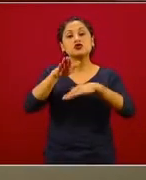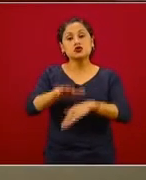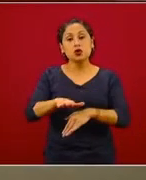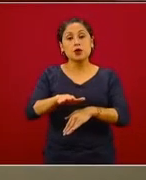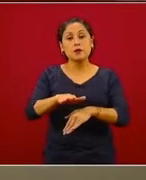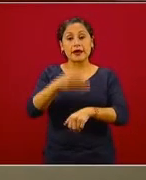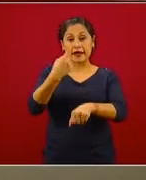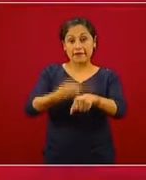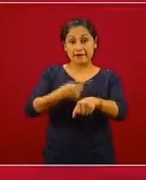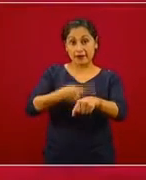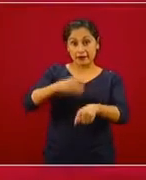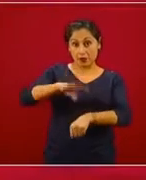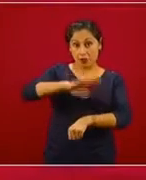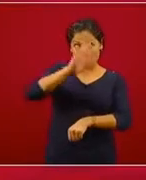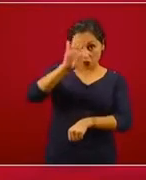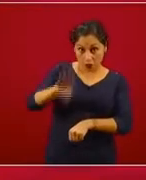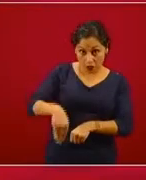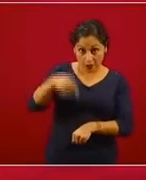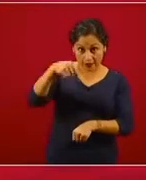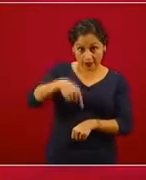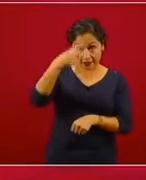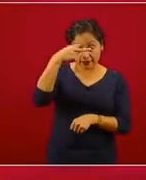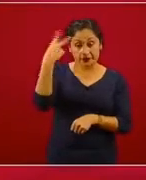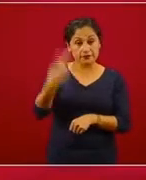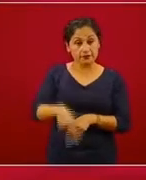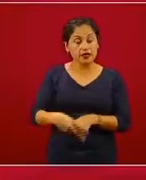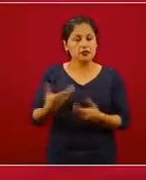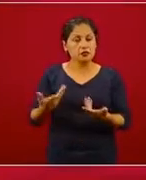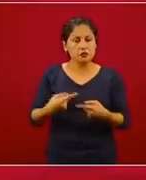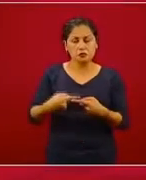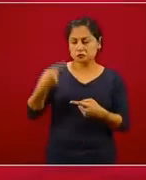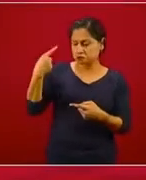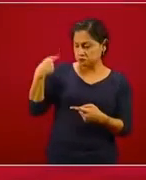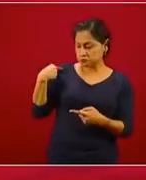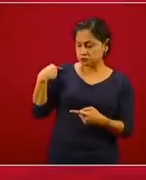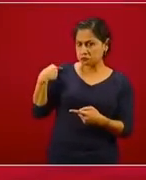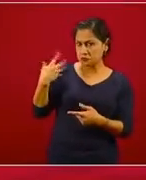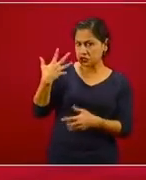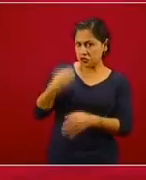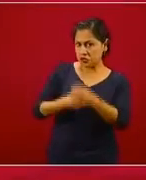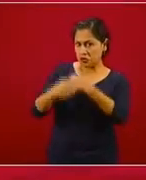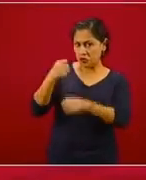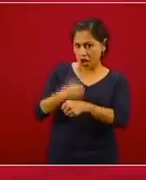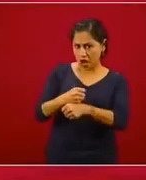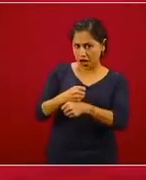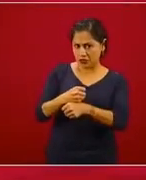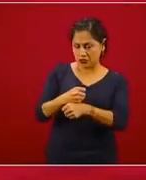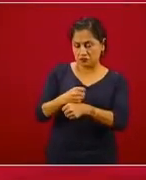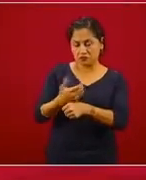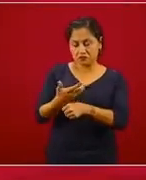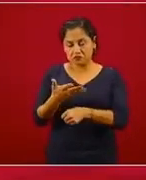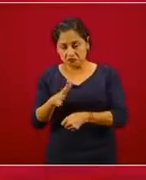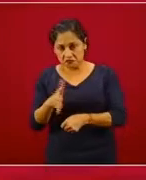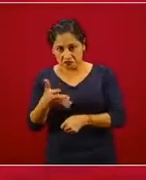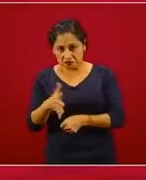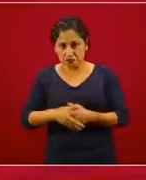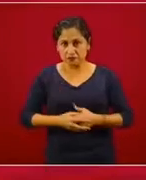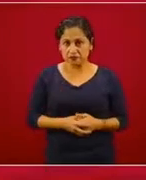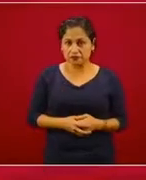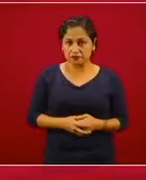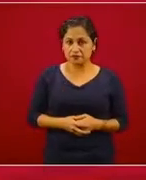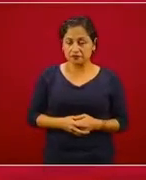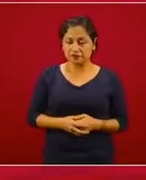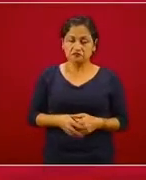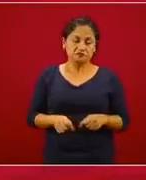Thanks so much for these questions, which I think are very important. In terms of the fatality and fatality causes